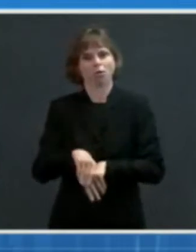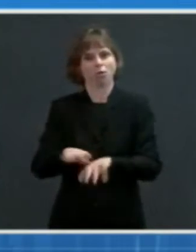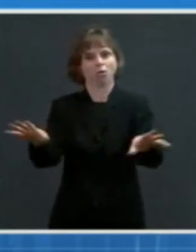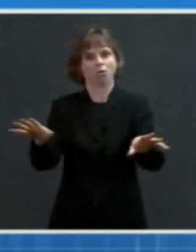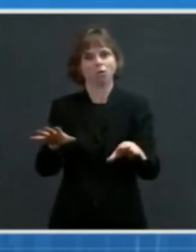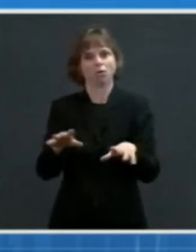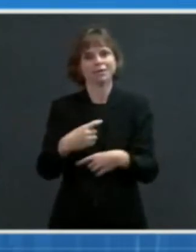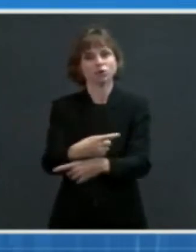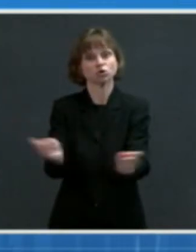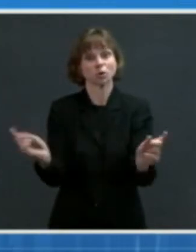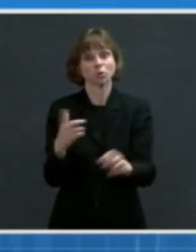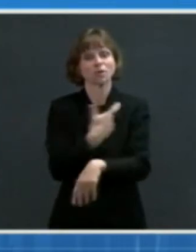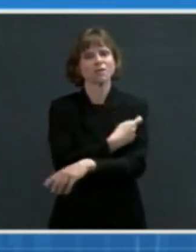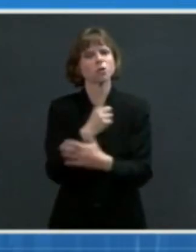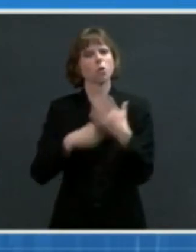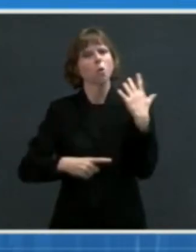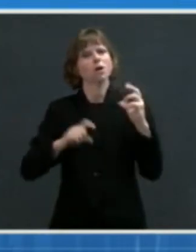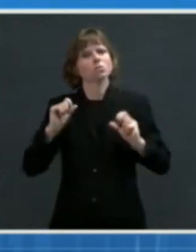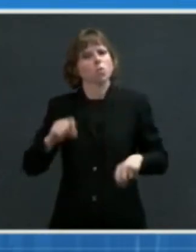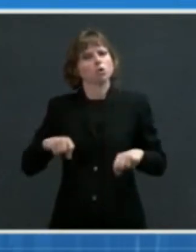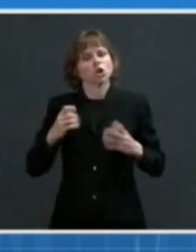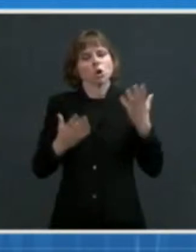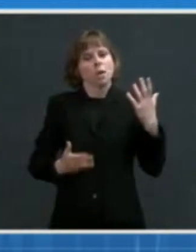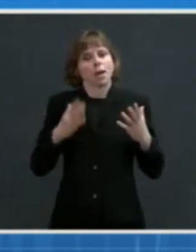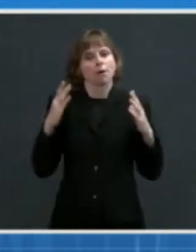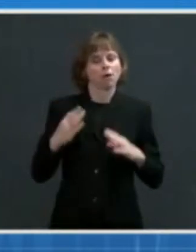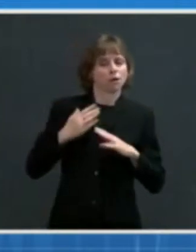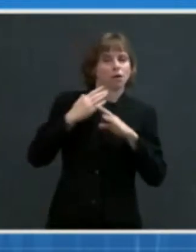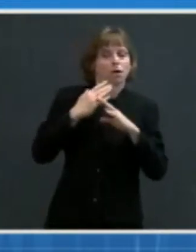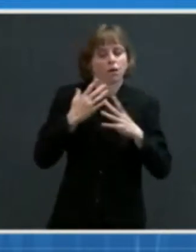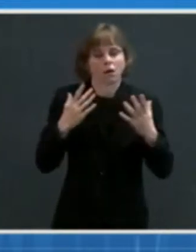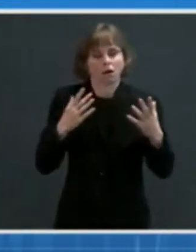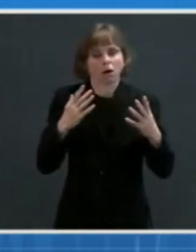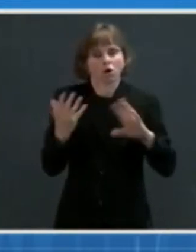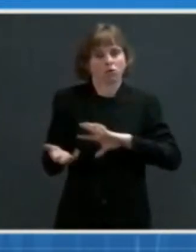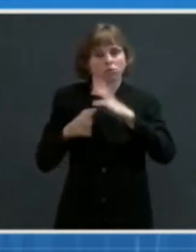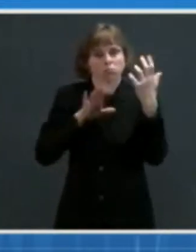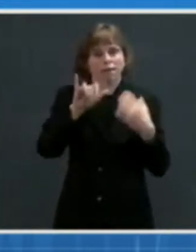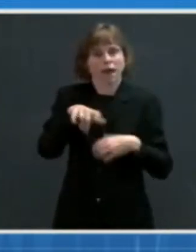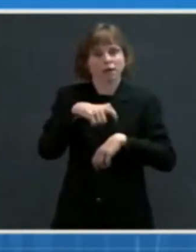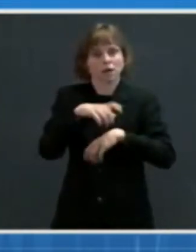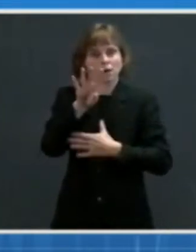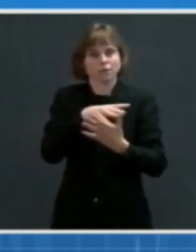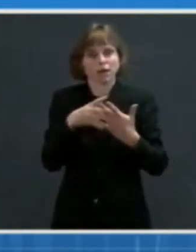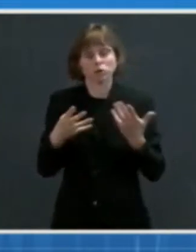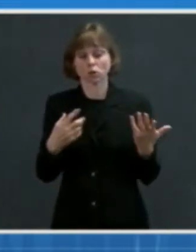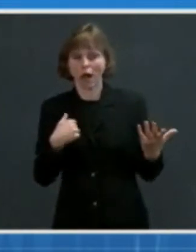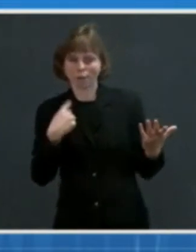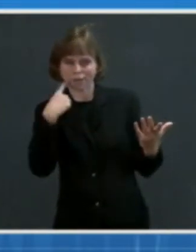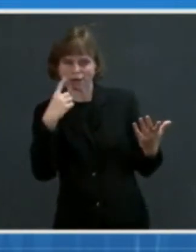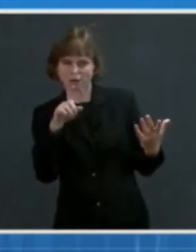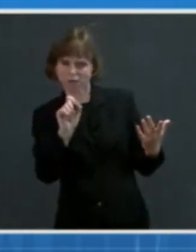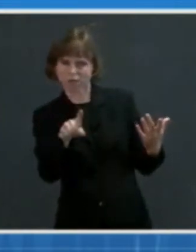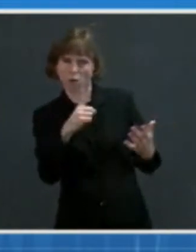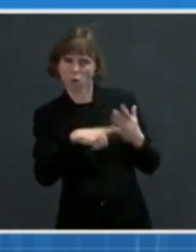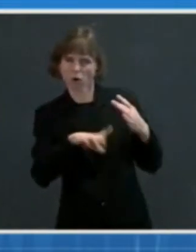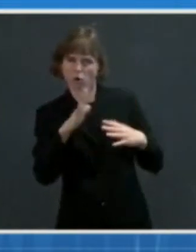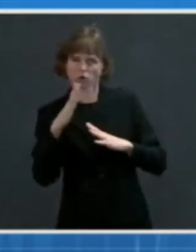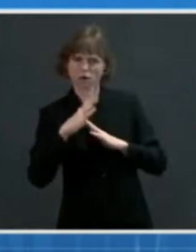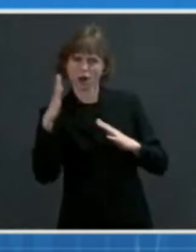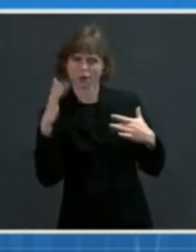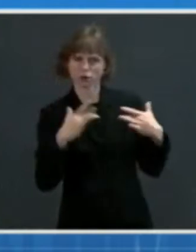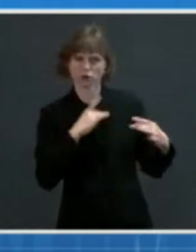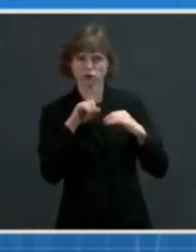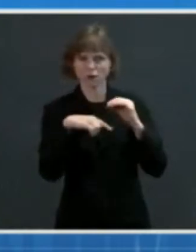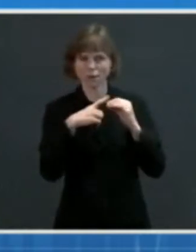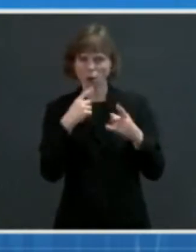potential headwinds that could derail that timeline? In other words, what are you concerned about most when you